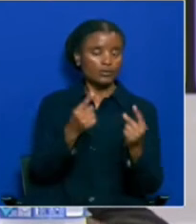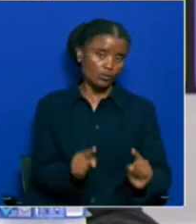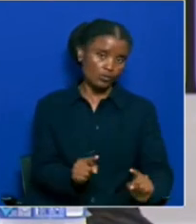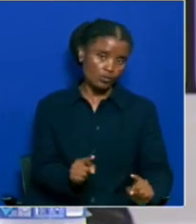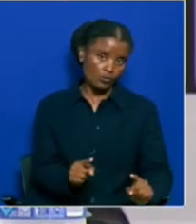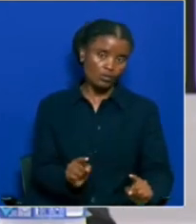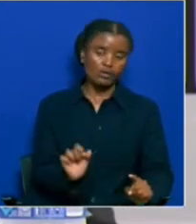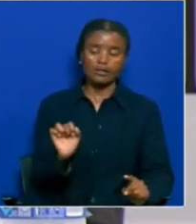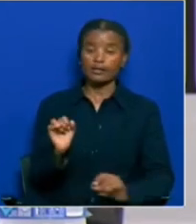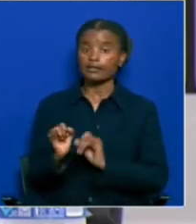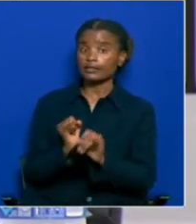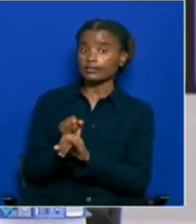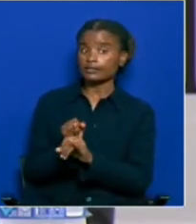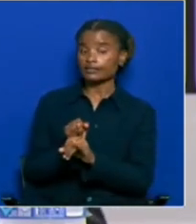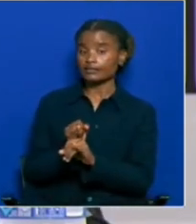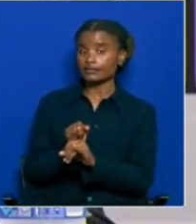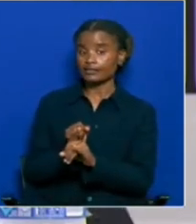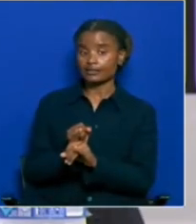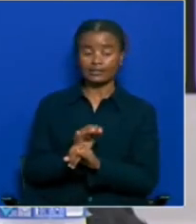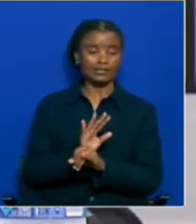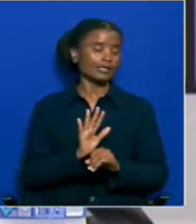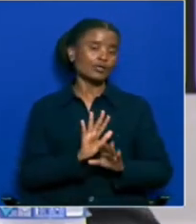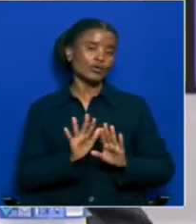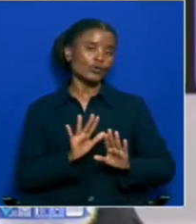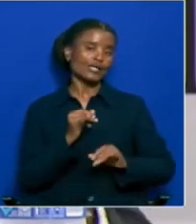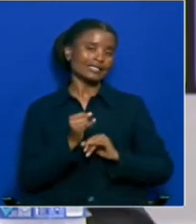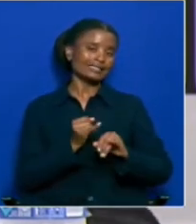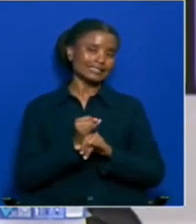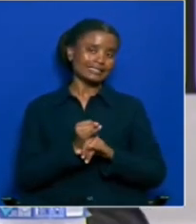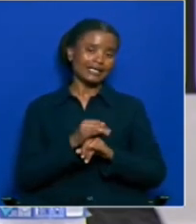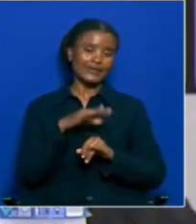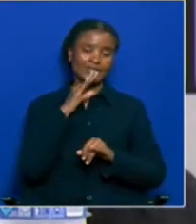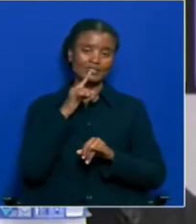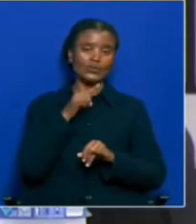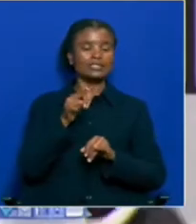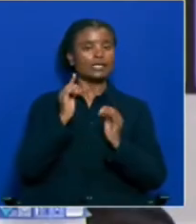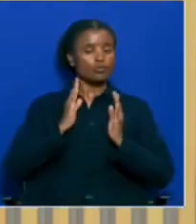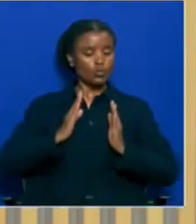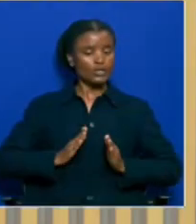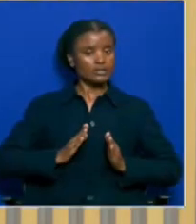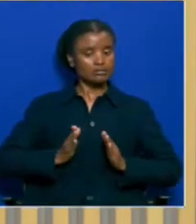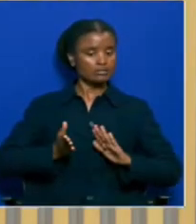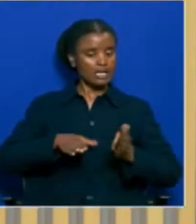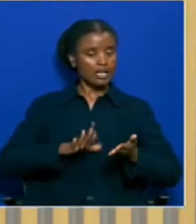well. No, international, I was talking about the exhuming of the previous,